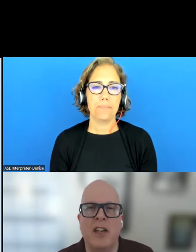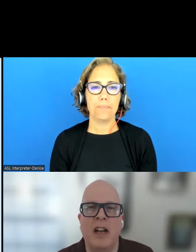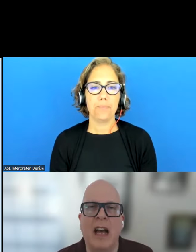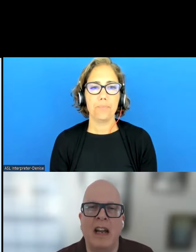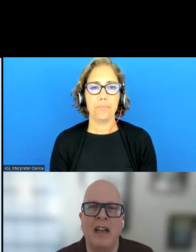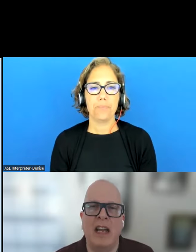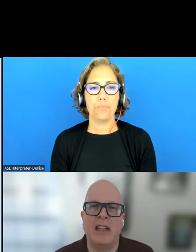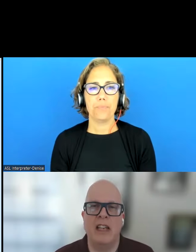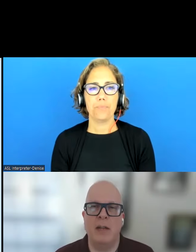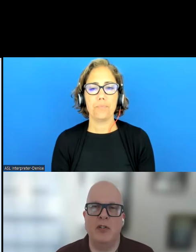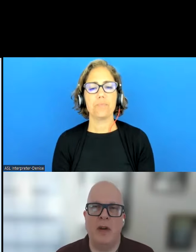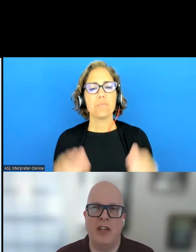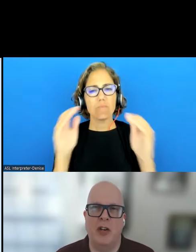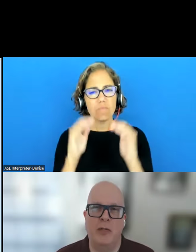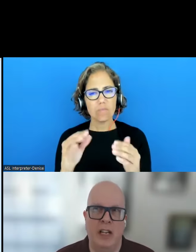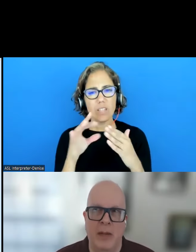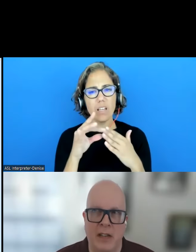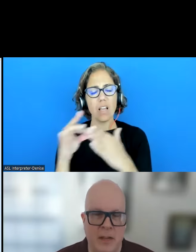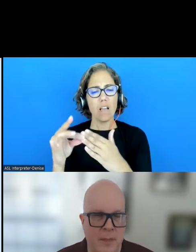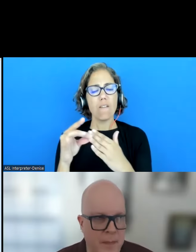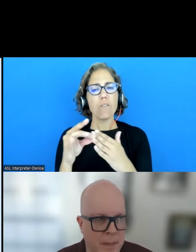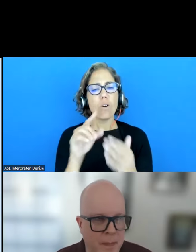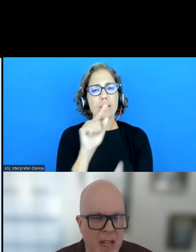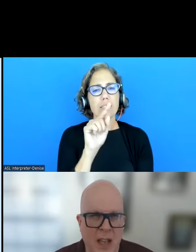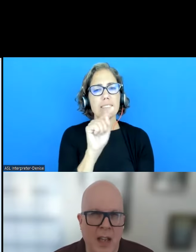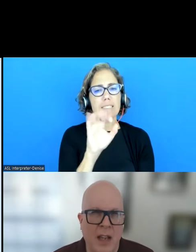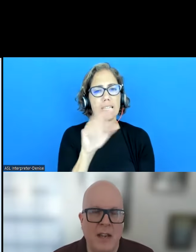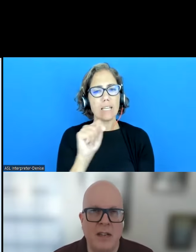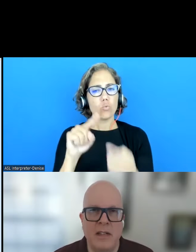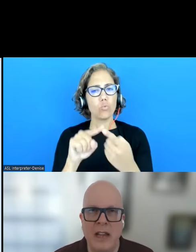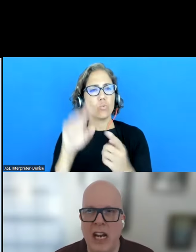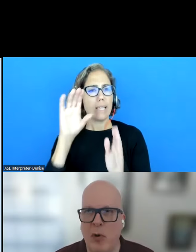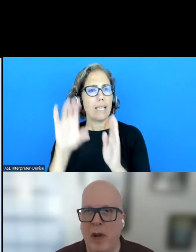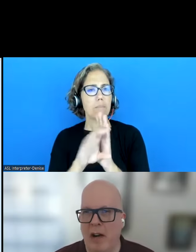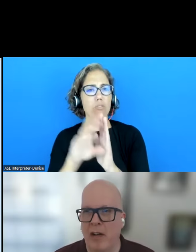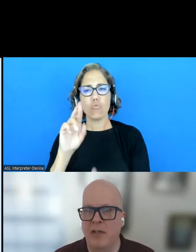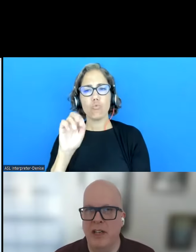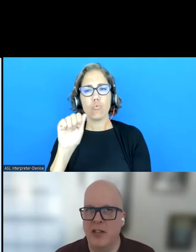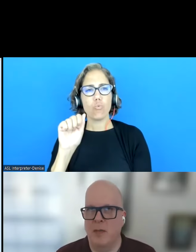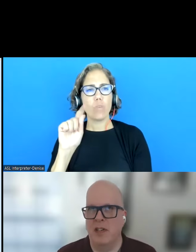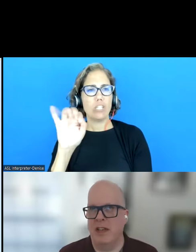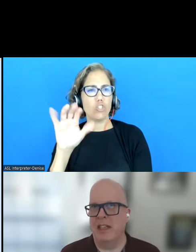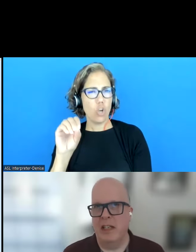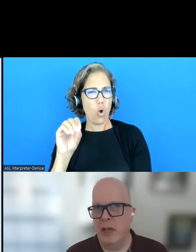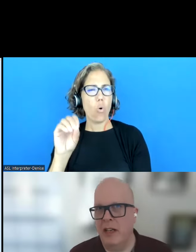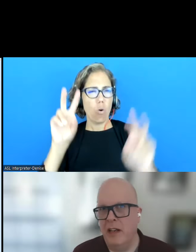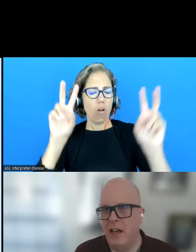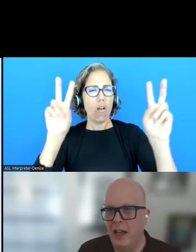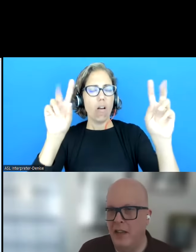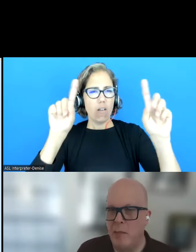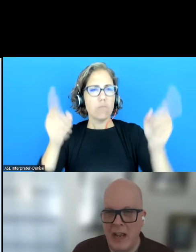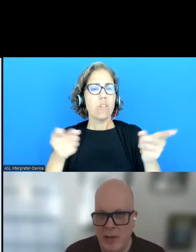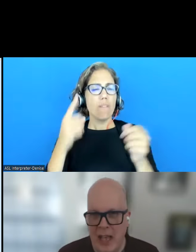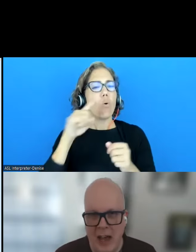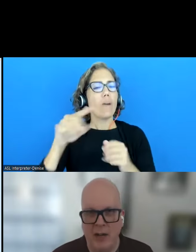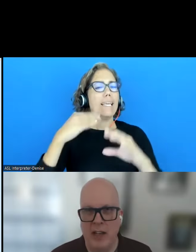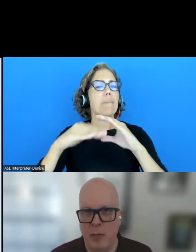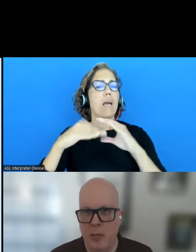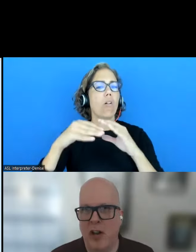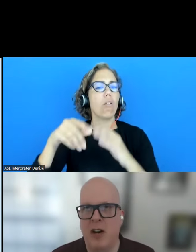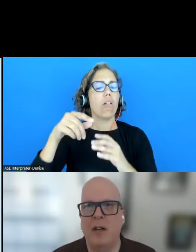Next up, is there a guide on text to image ratio for emails? Not that I'm aware of in terms of accessibility. There might